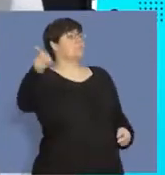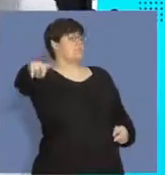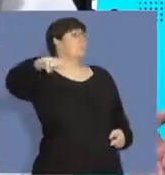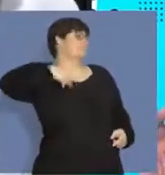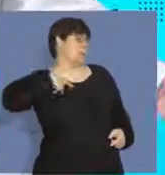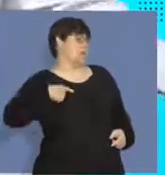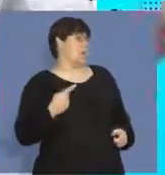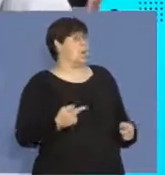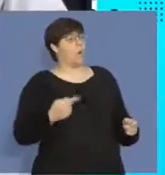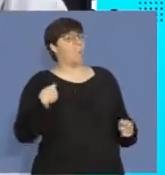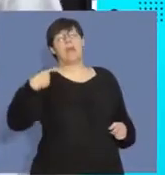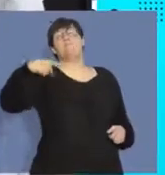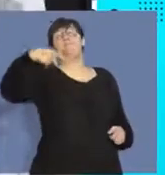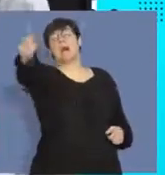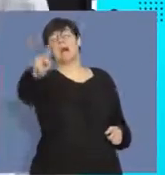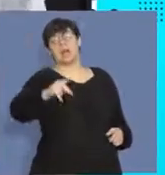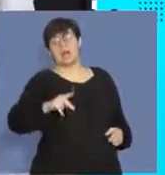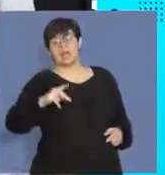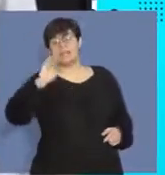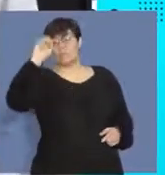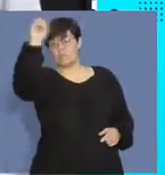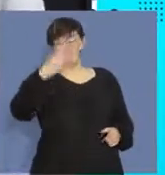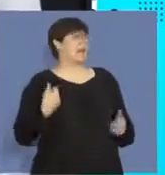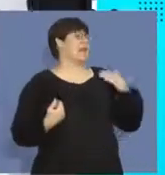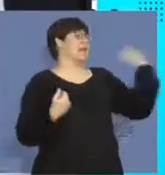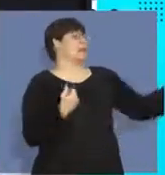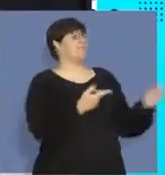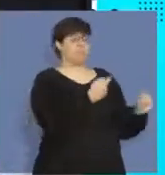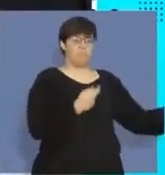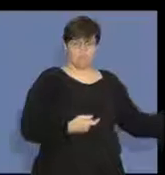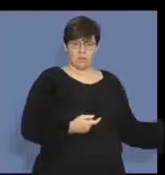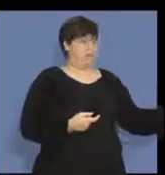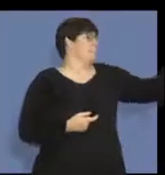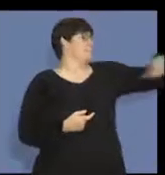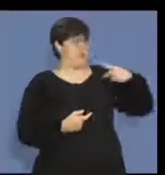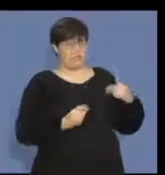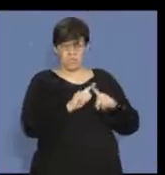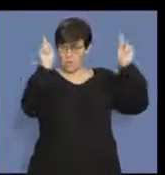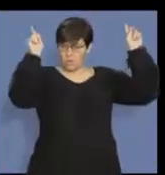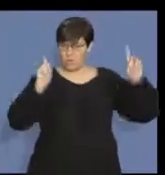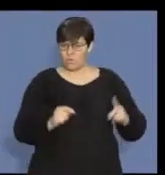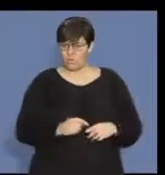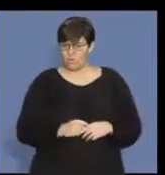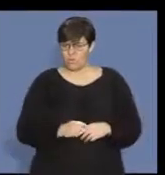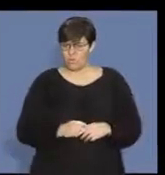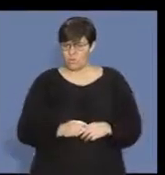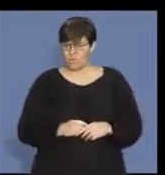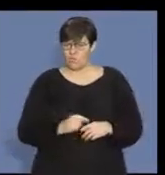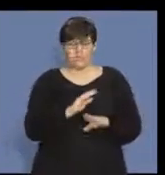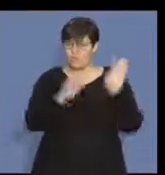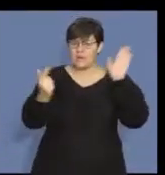VAT on items that you've bought that are zero-rated. So, tax evasion, it is illegal